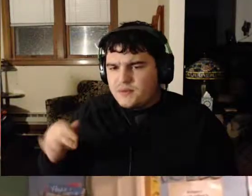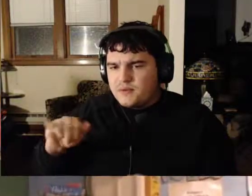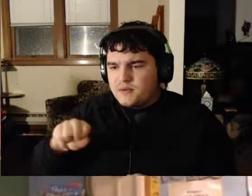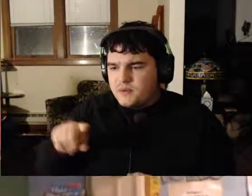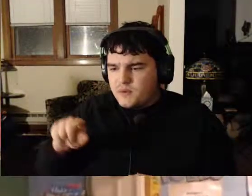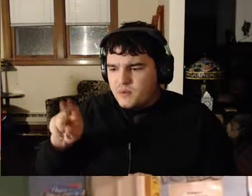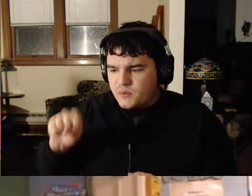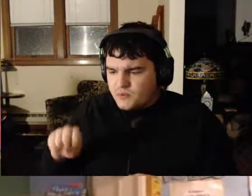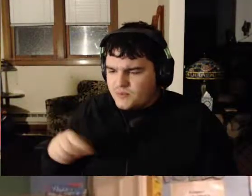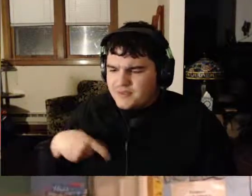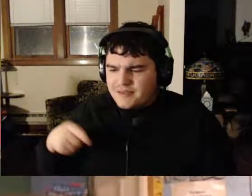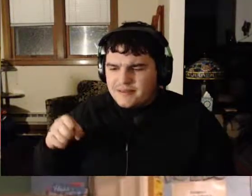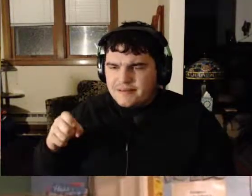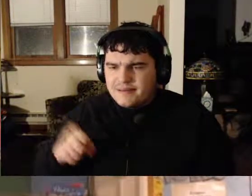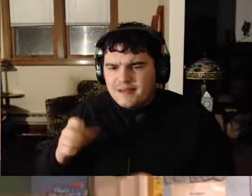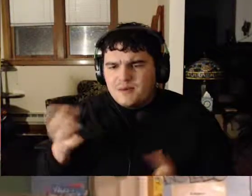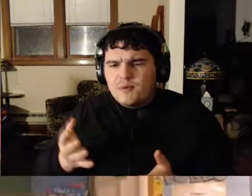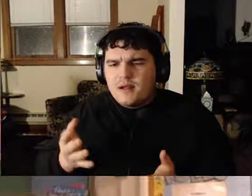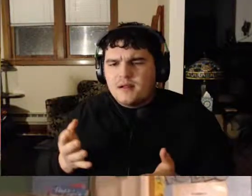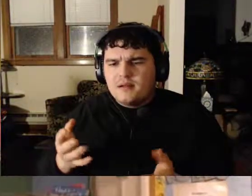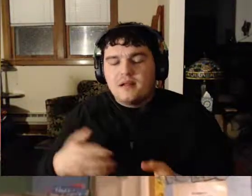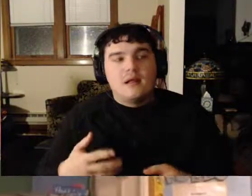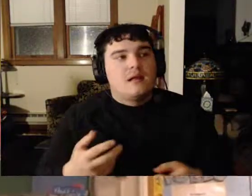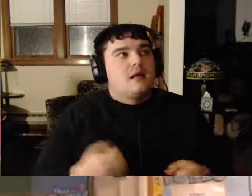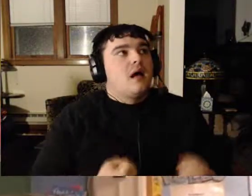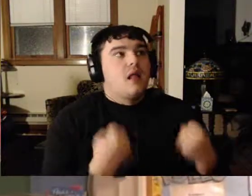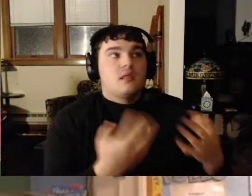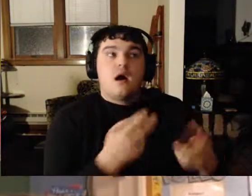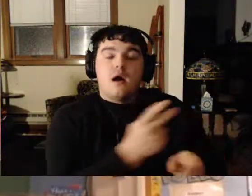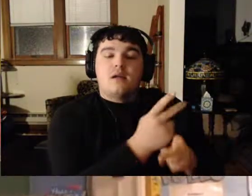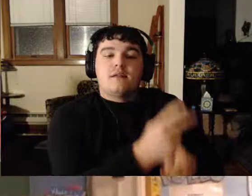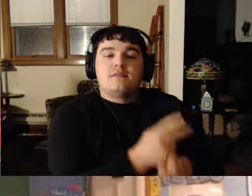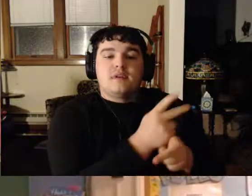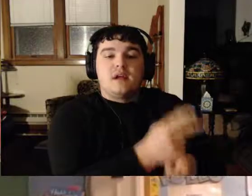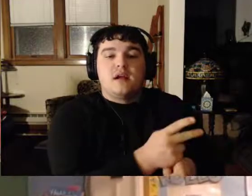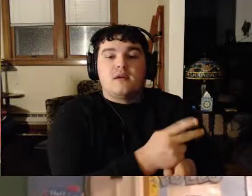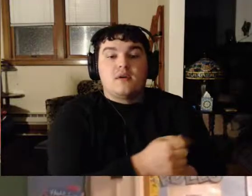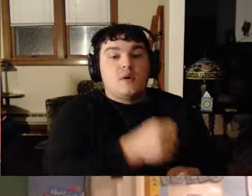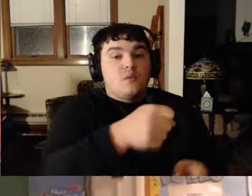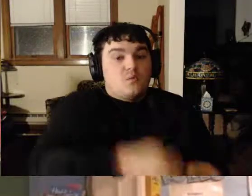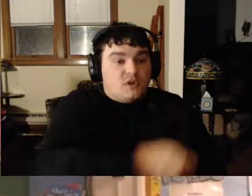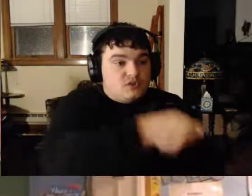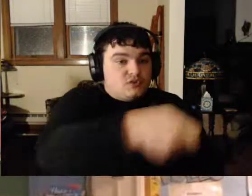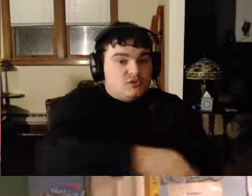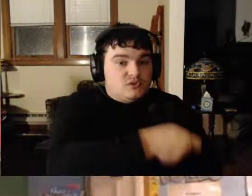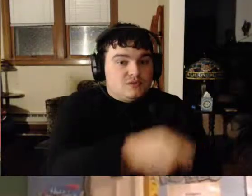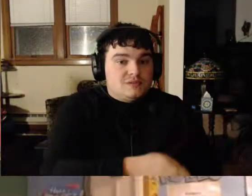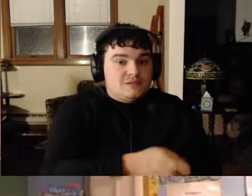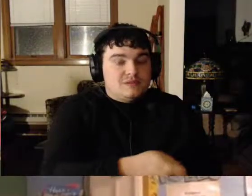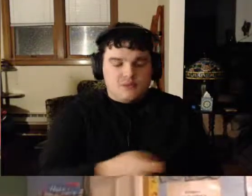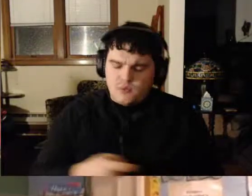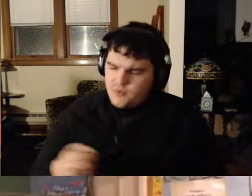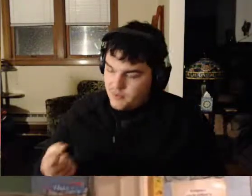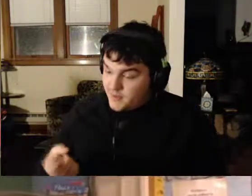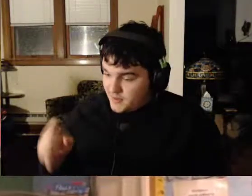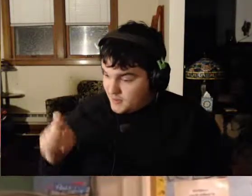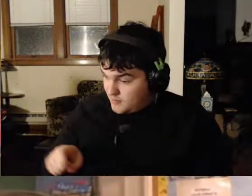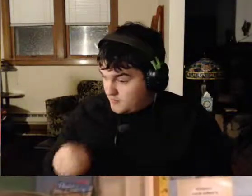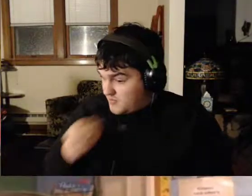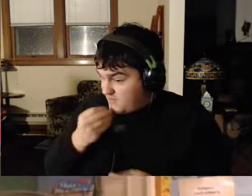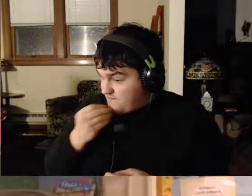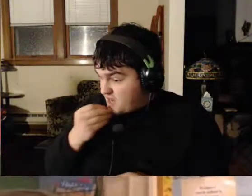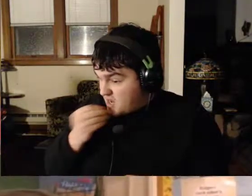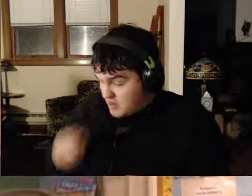need what? A lot of care in brushing. In brushing, or do they need to be fed? Do they need to be